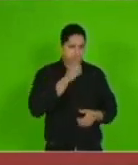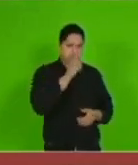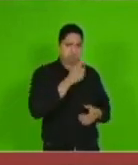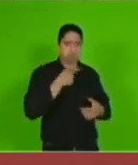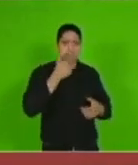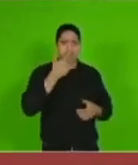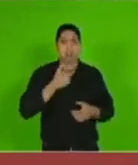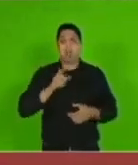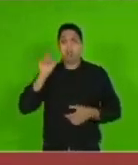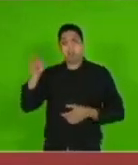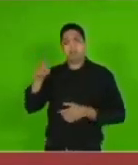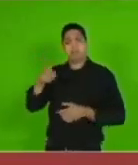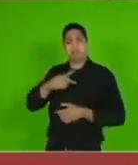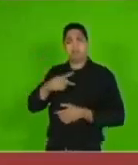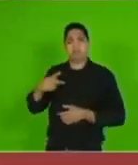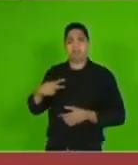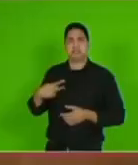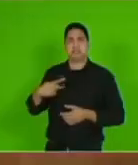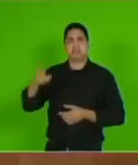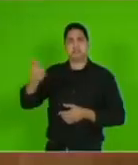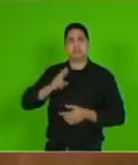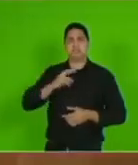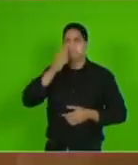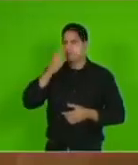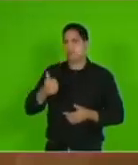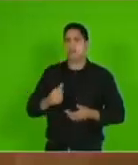And this answer that was given by the pastor here